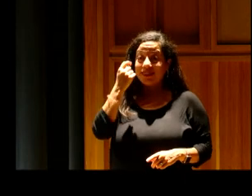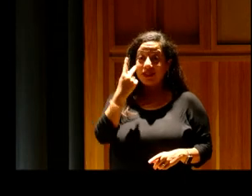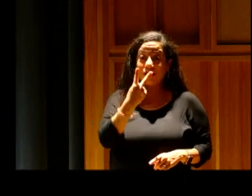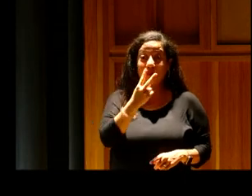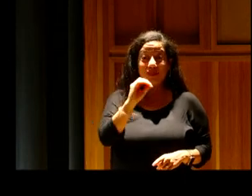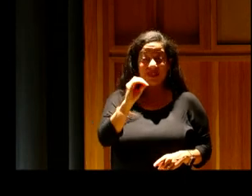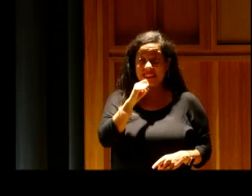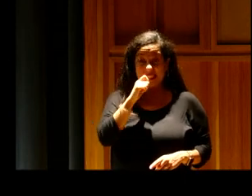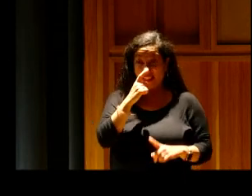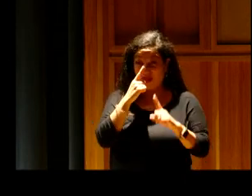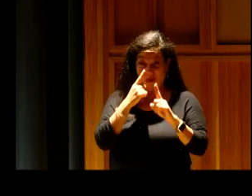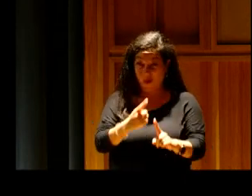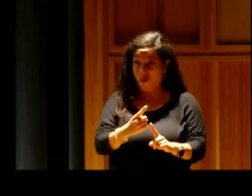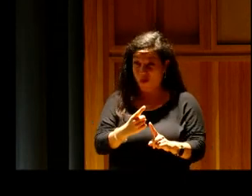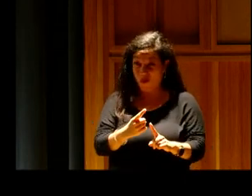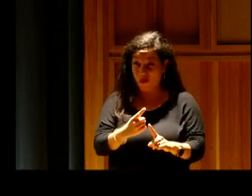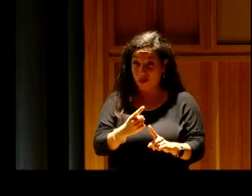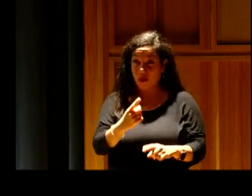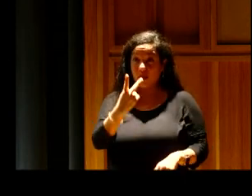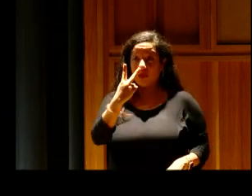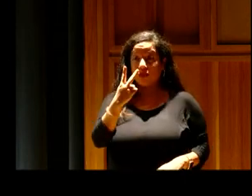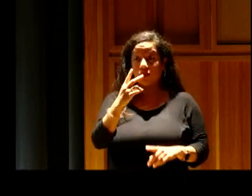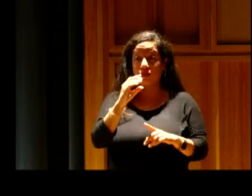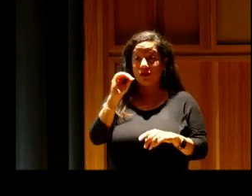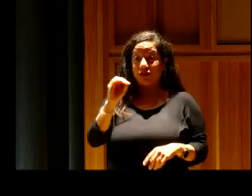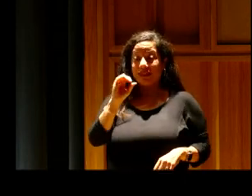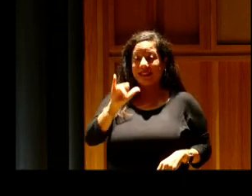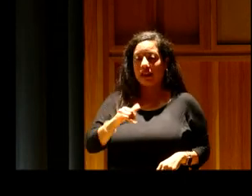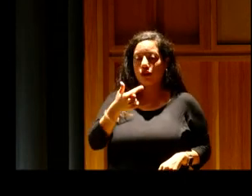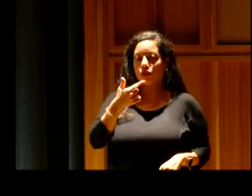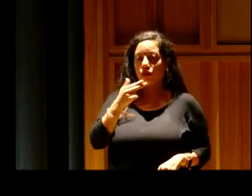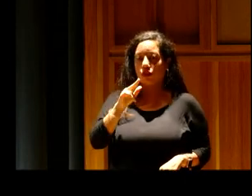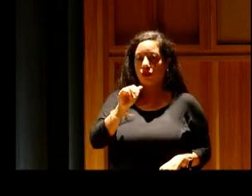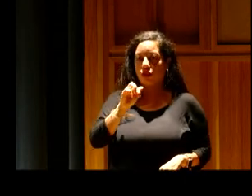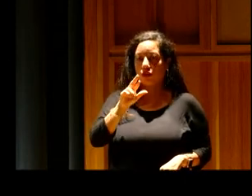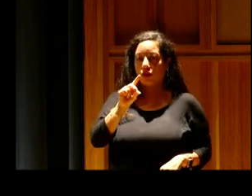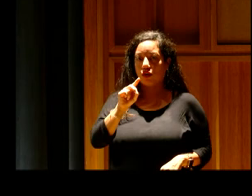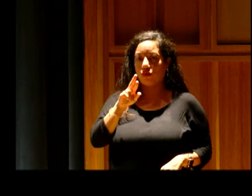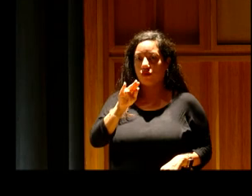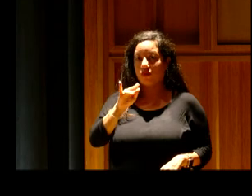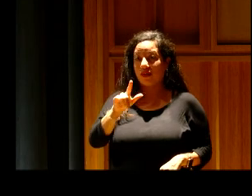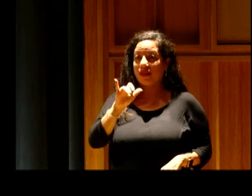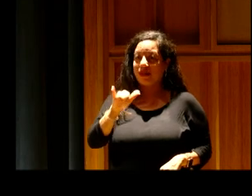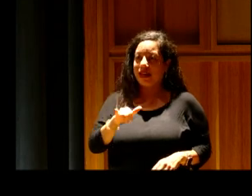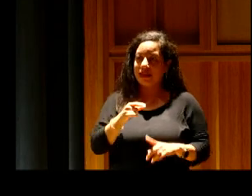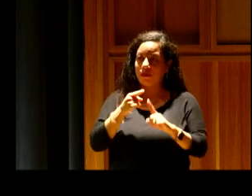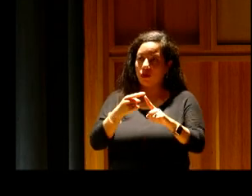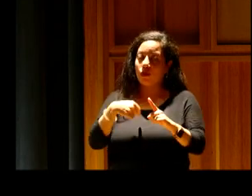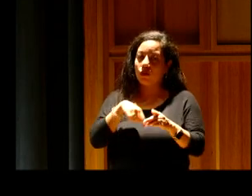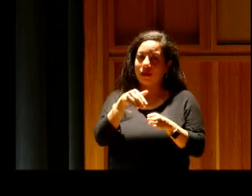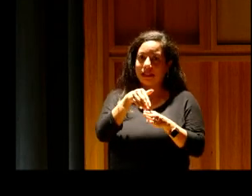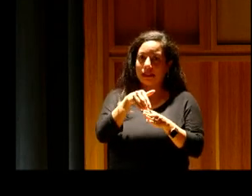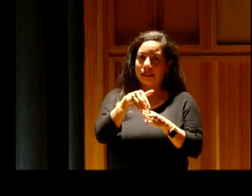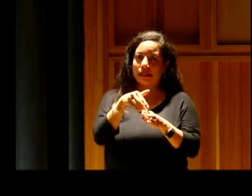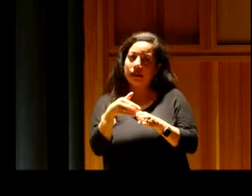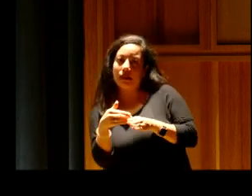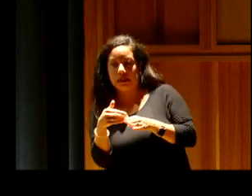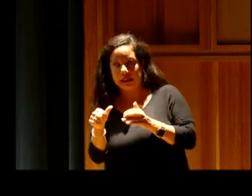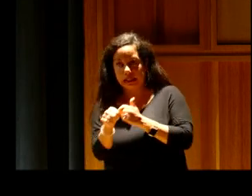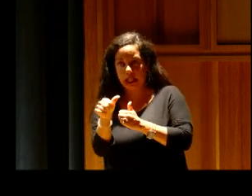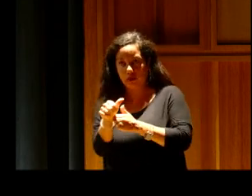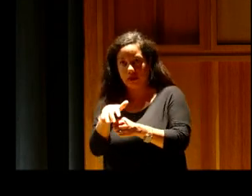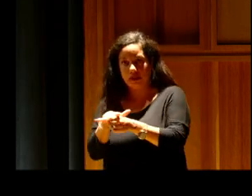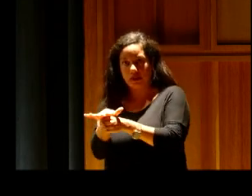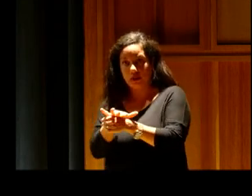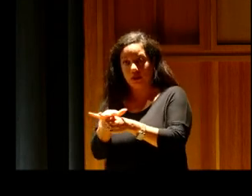the goal. 2 degrees is the guardrail. That's the point at which we start really crossing into the danger zone. So we have a